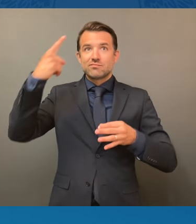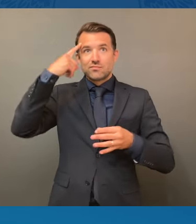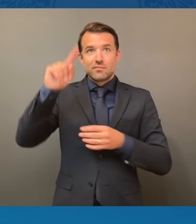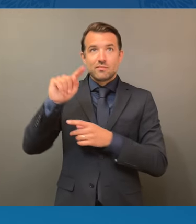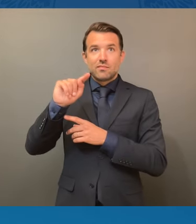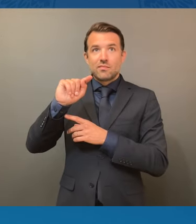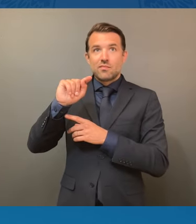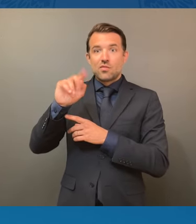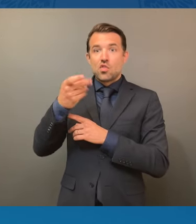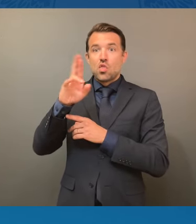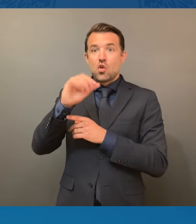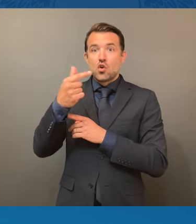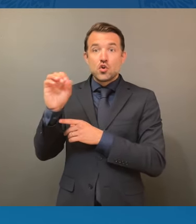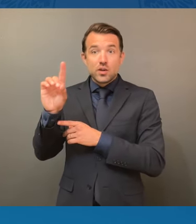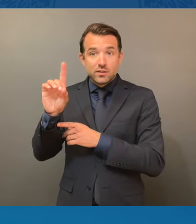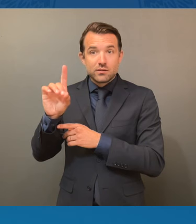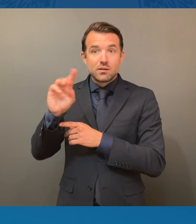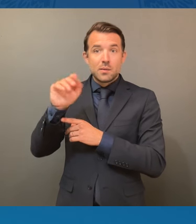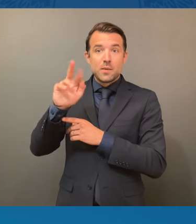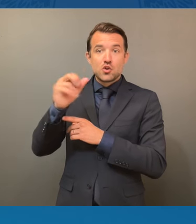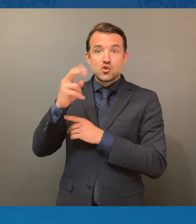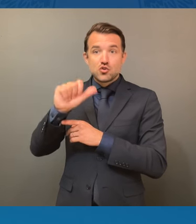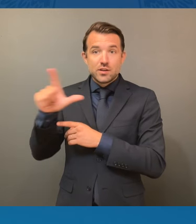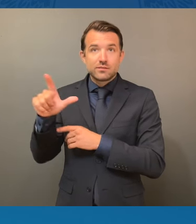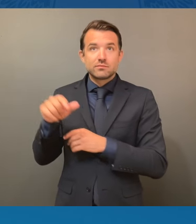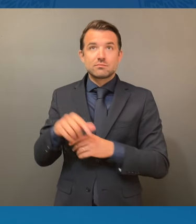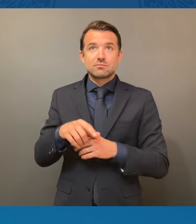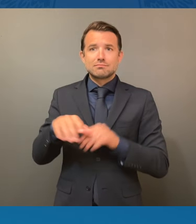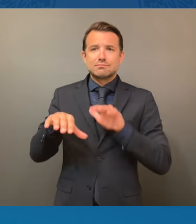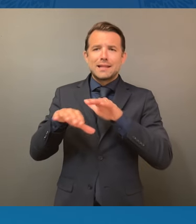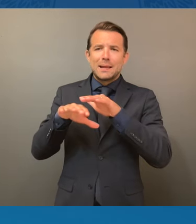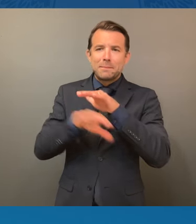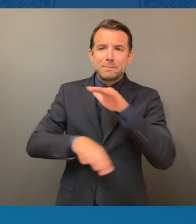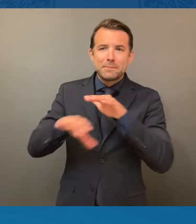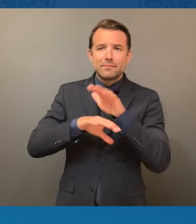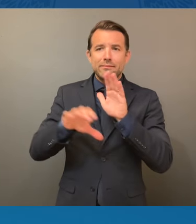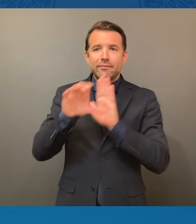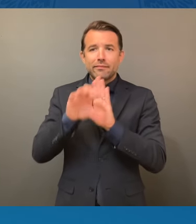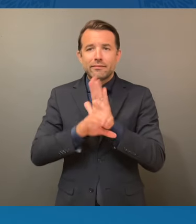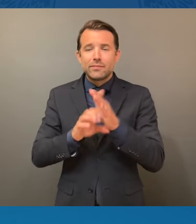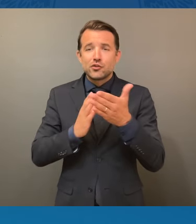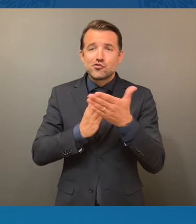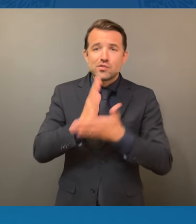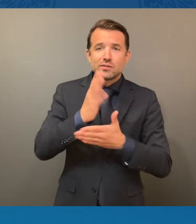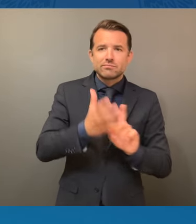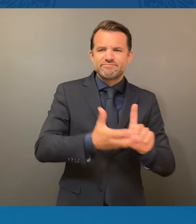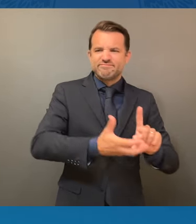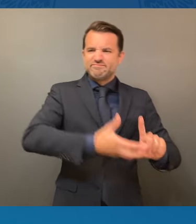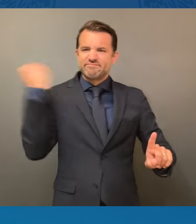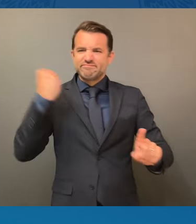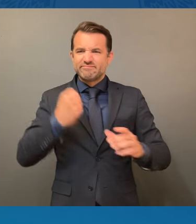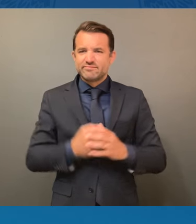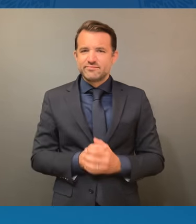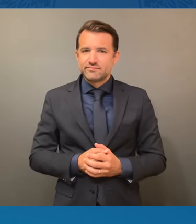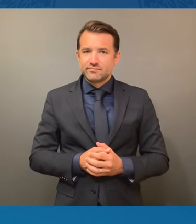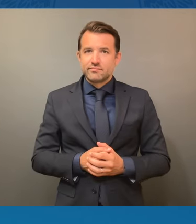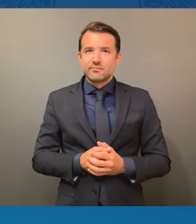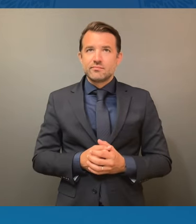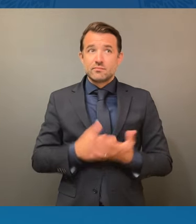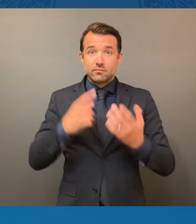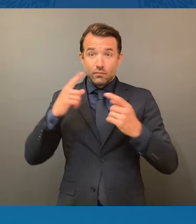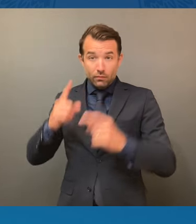took a constitutional right that had been recognized from